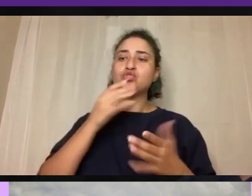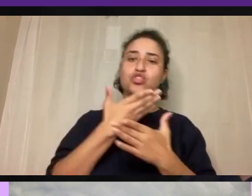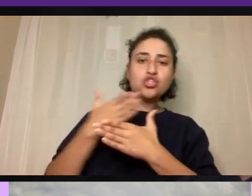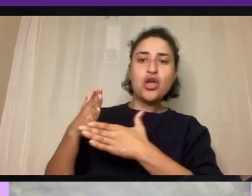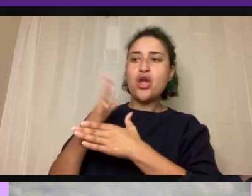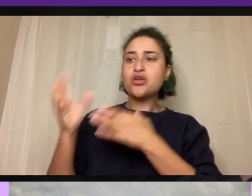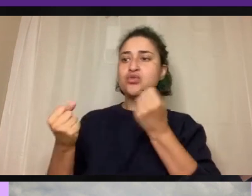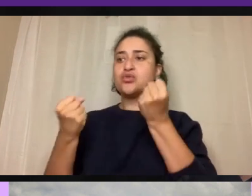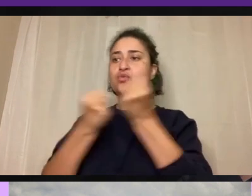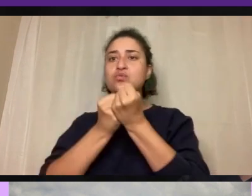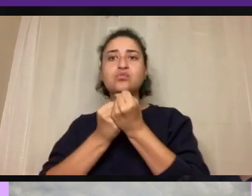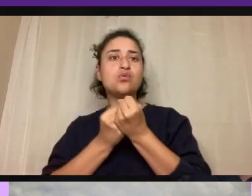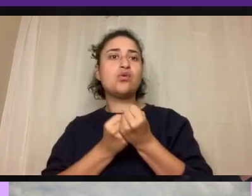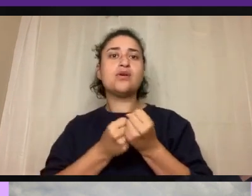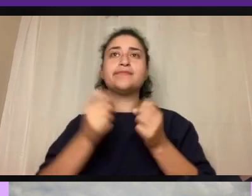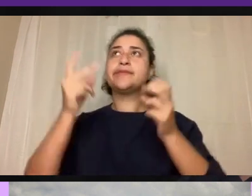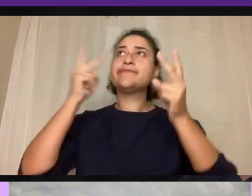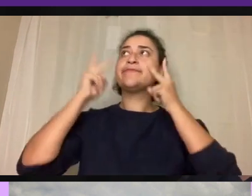of the future.